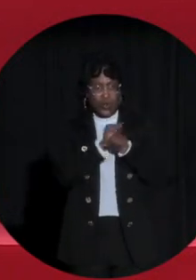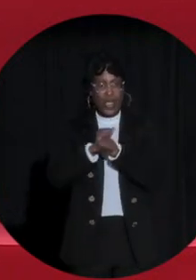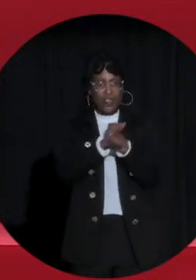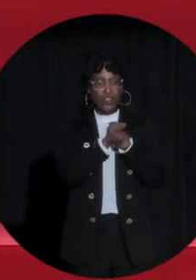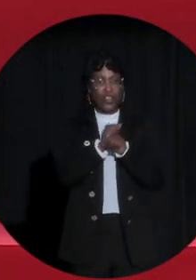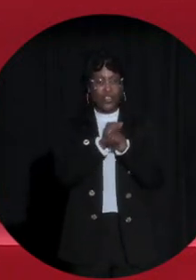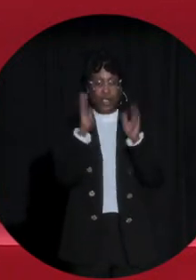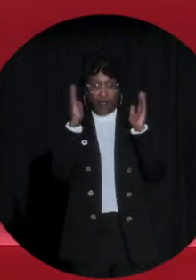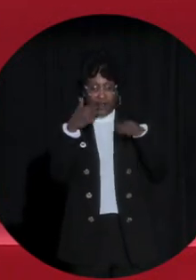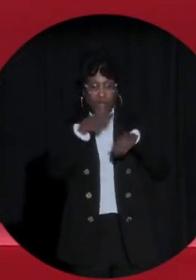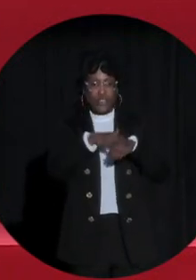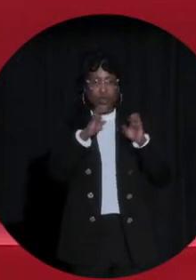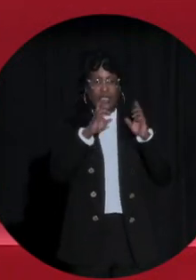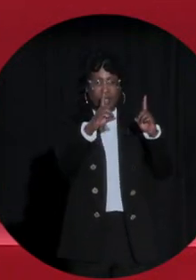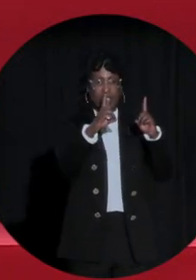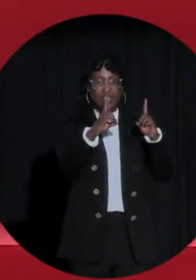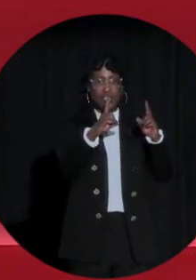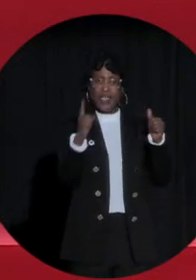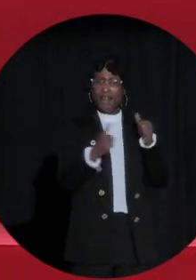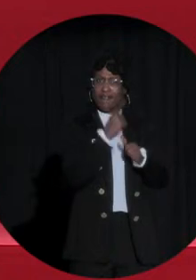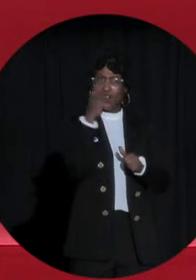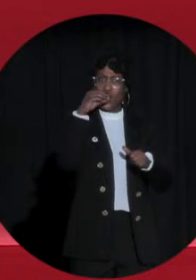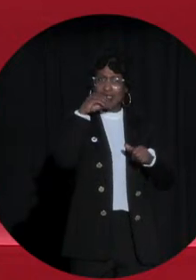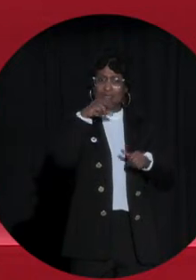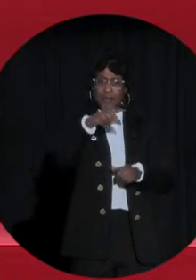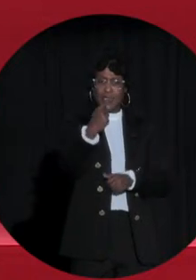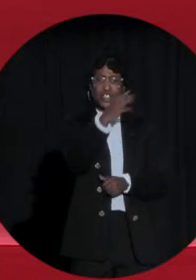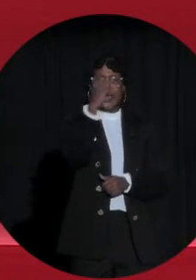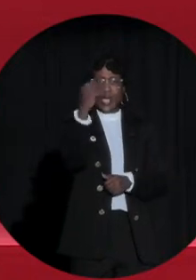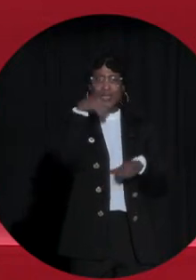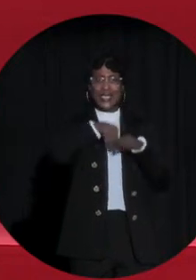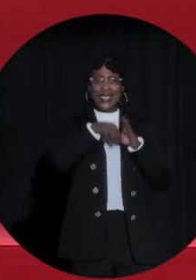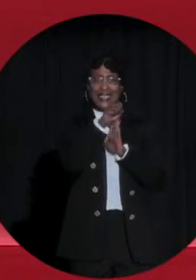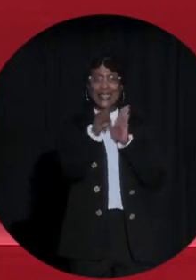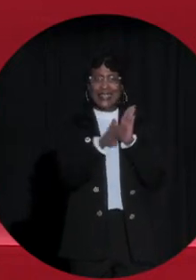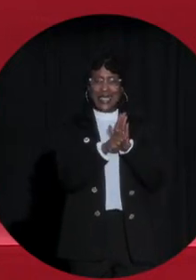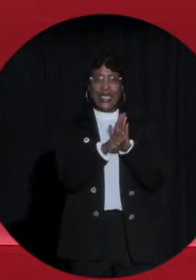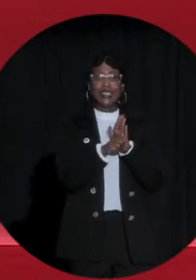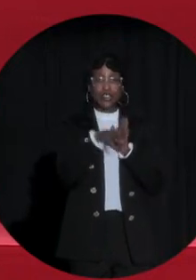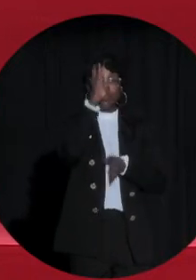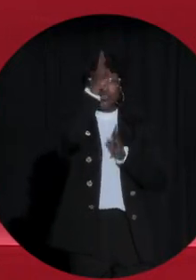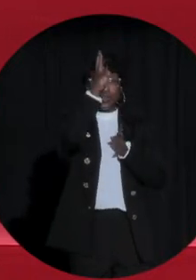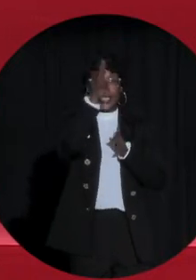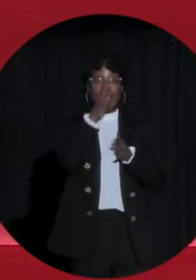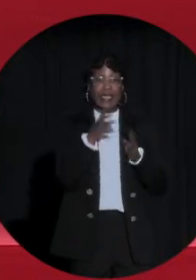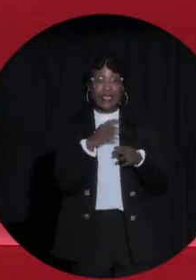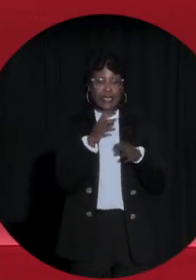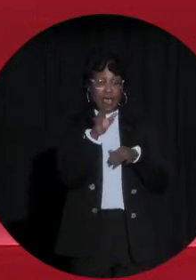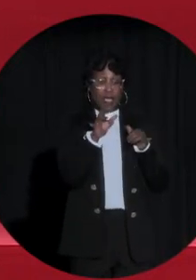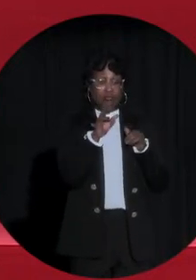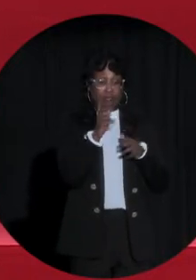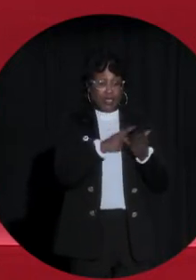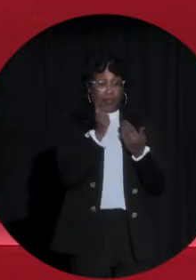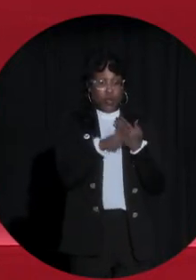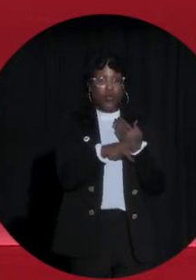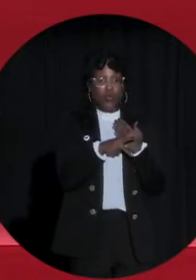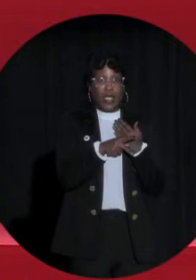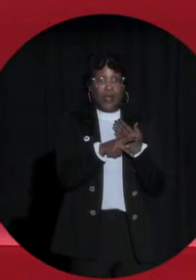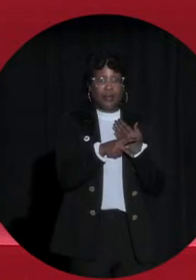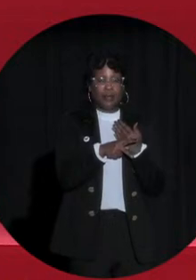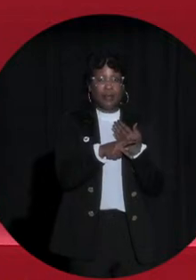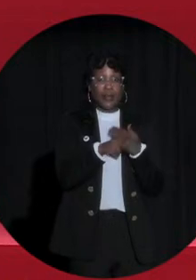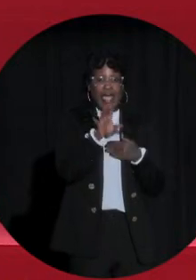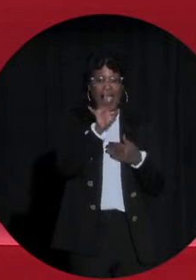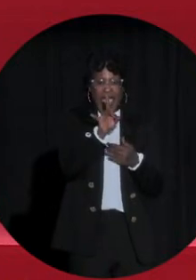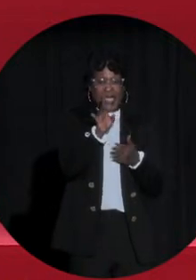education. We were the first in the state to create an alternative construction program, helping us address an $8 billion